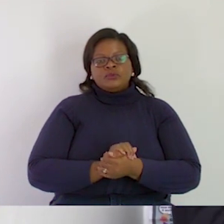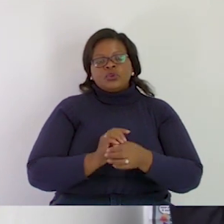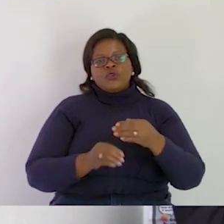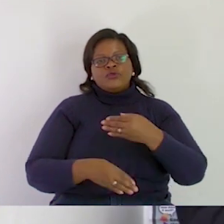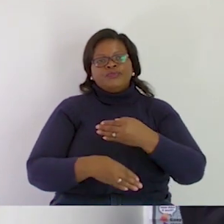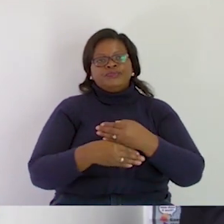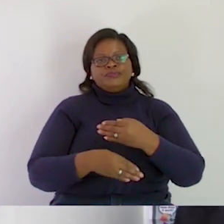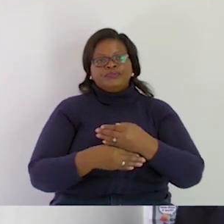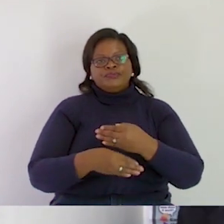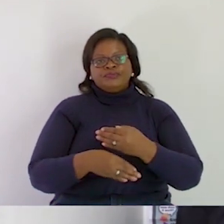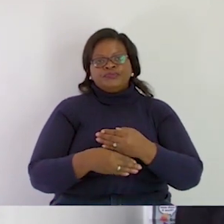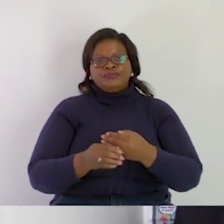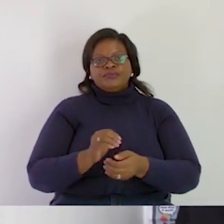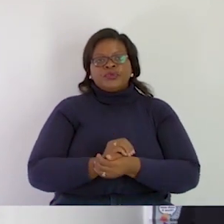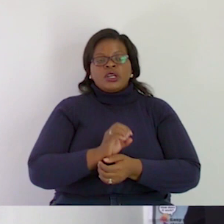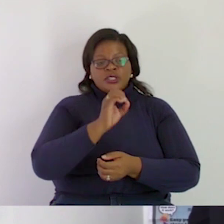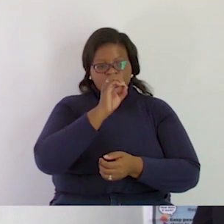addition.